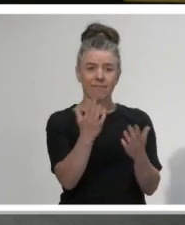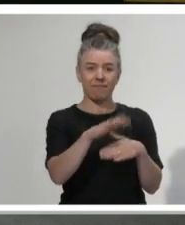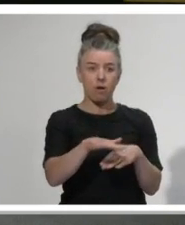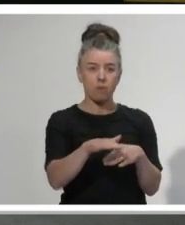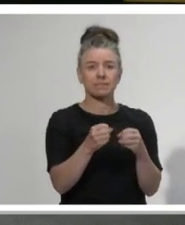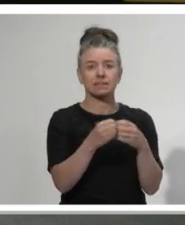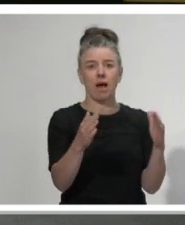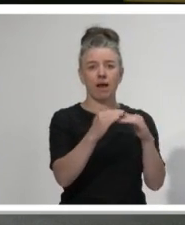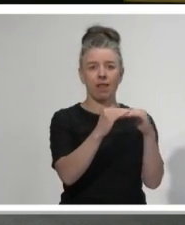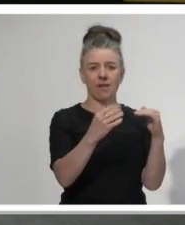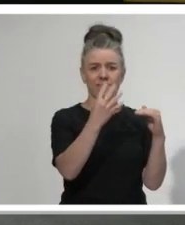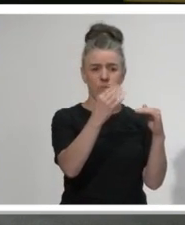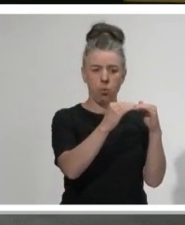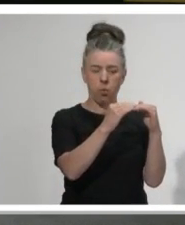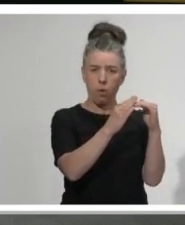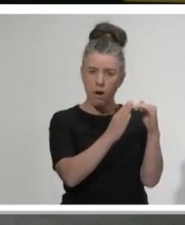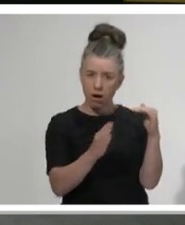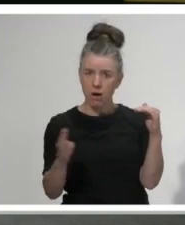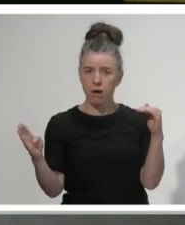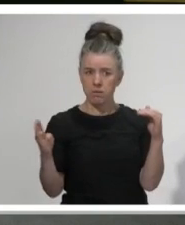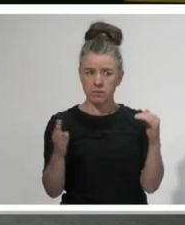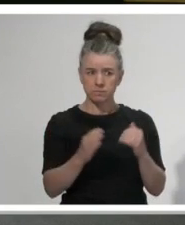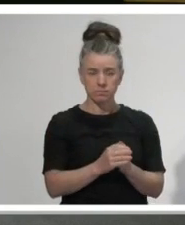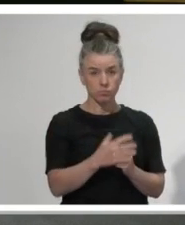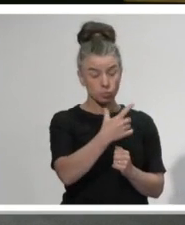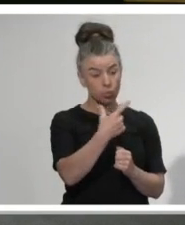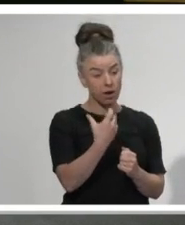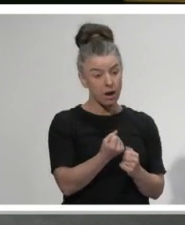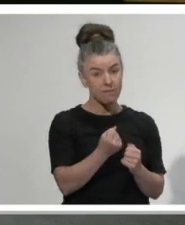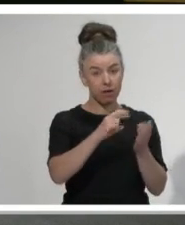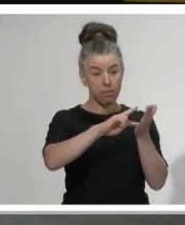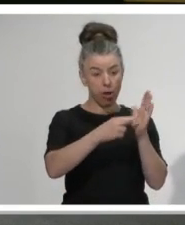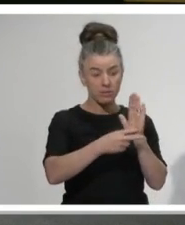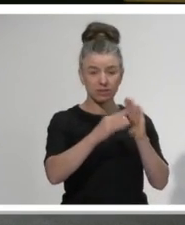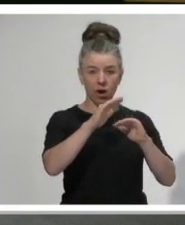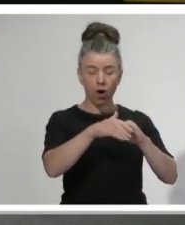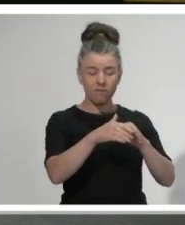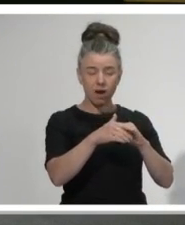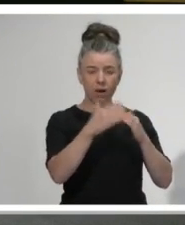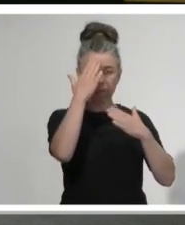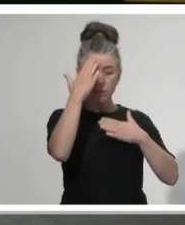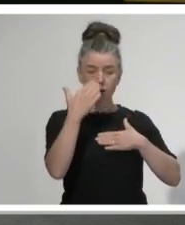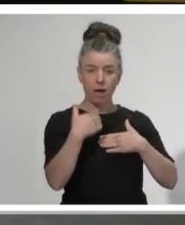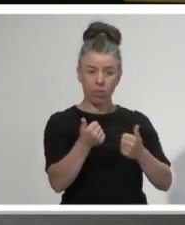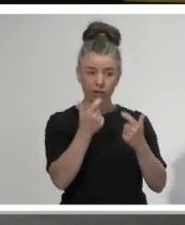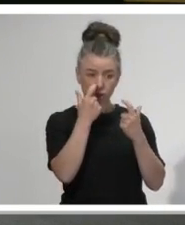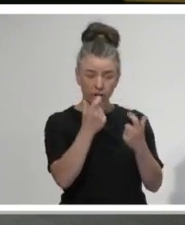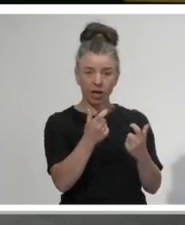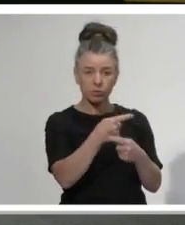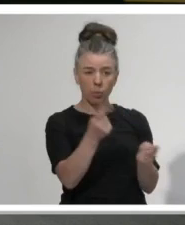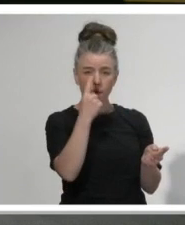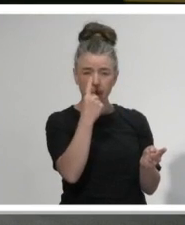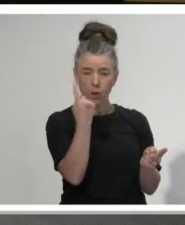them for COVID-19? And is there a policy in terms of mental health checks on vulnerable patients during the alert